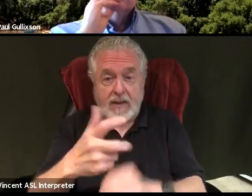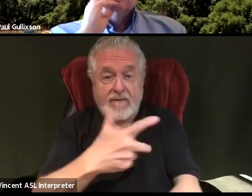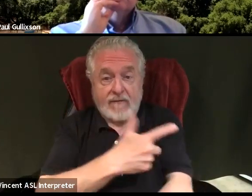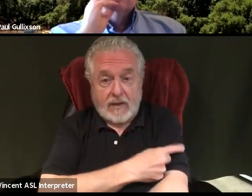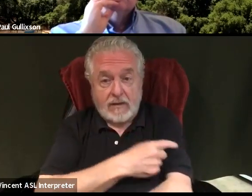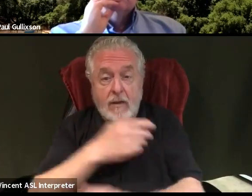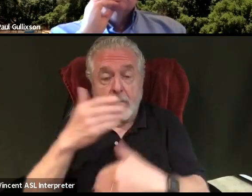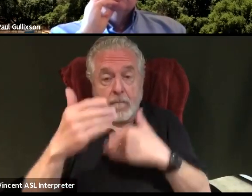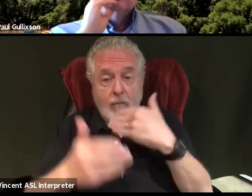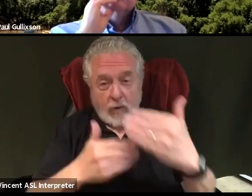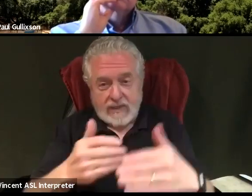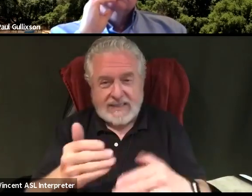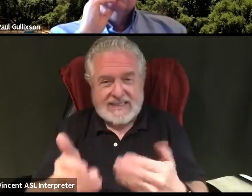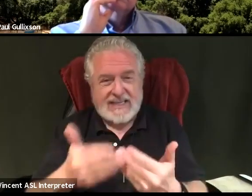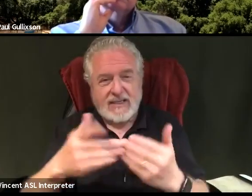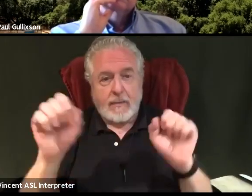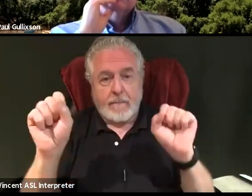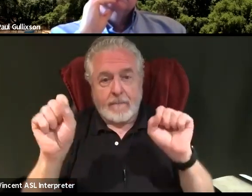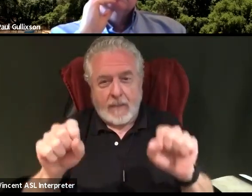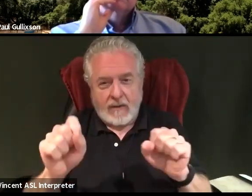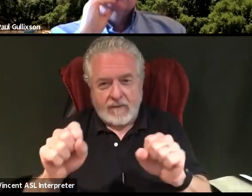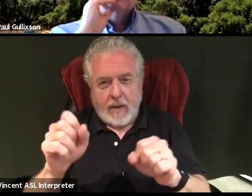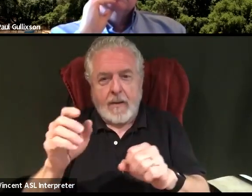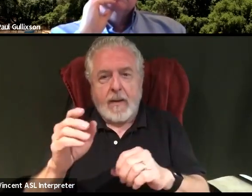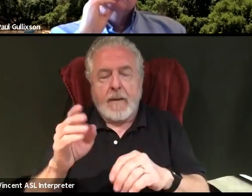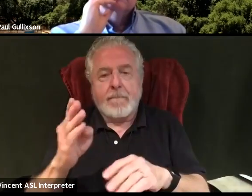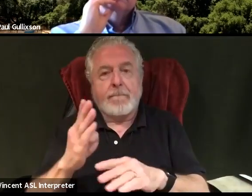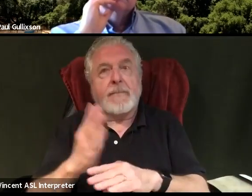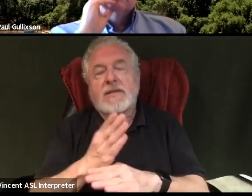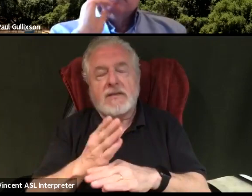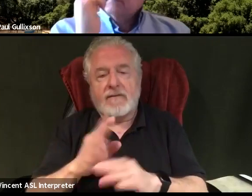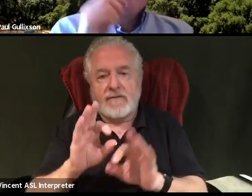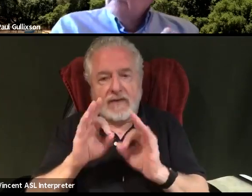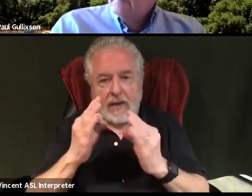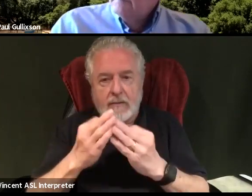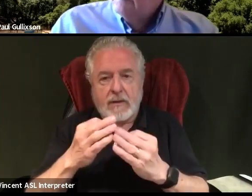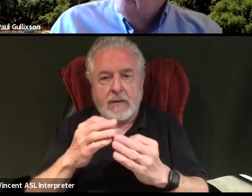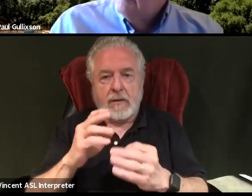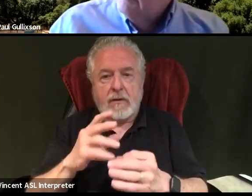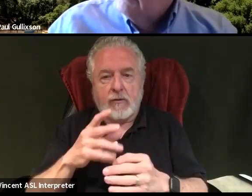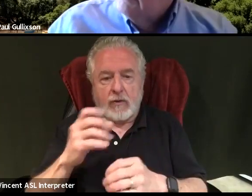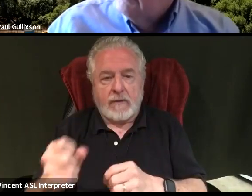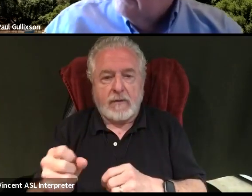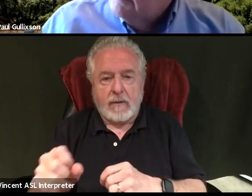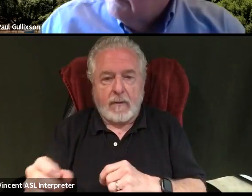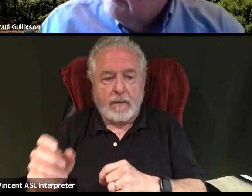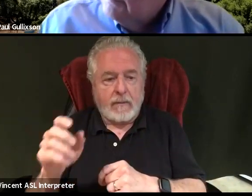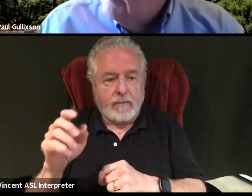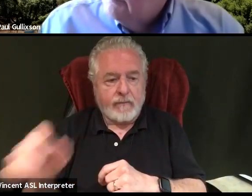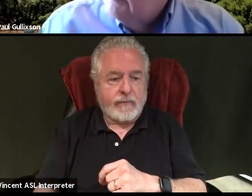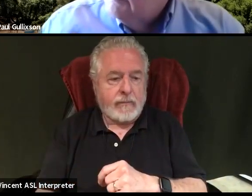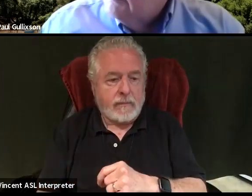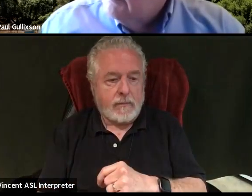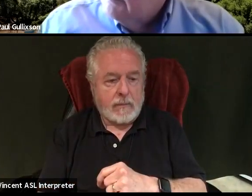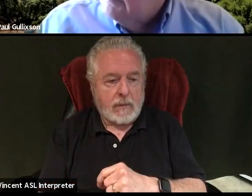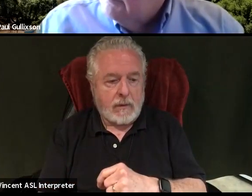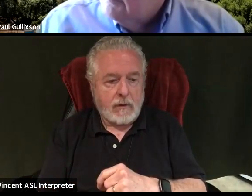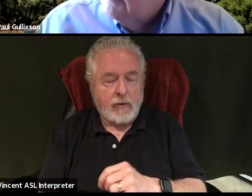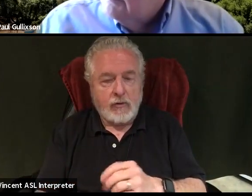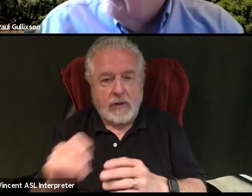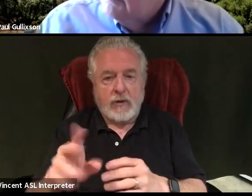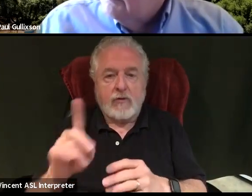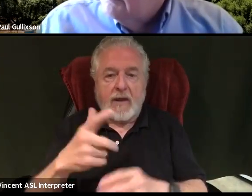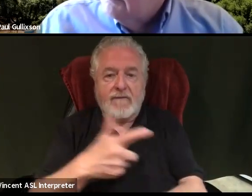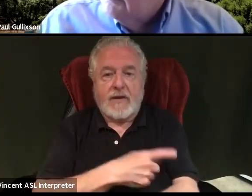vaccination process as easy as possible for busy families, as well as to be in a trusted location. Students and their families can